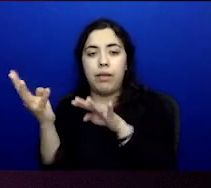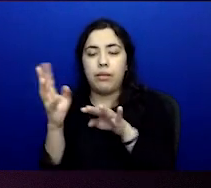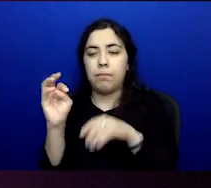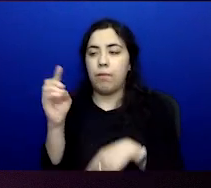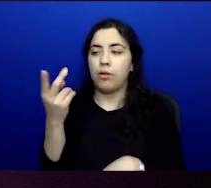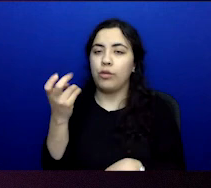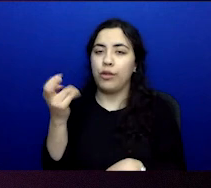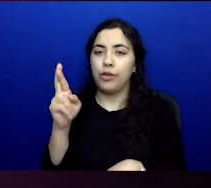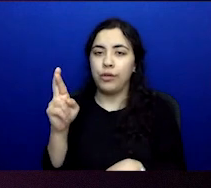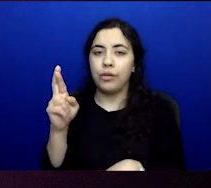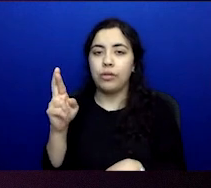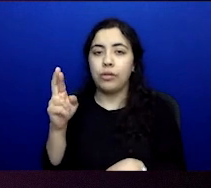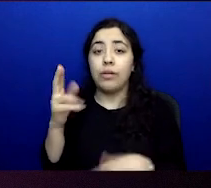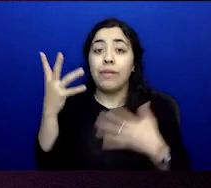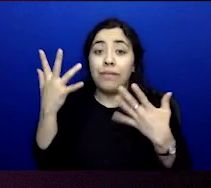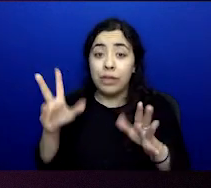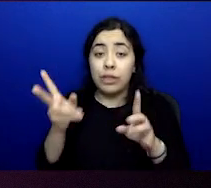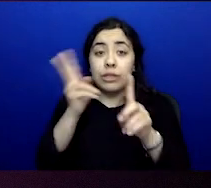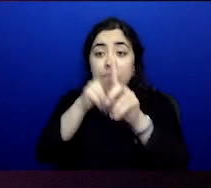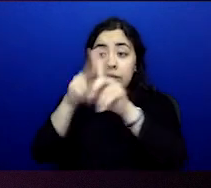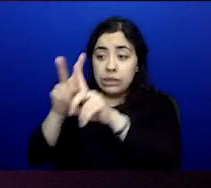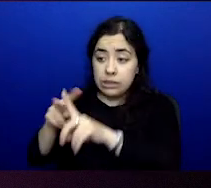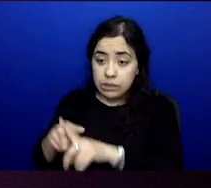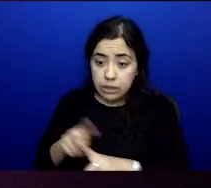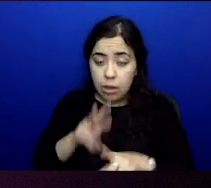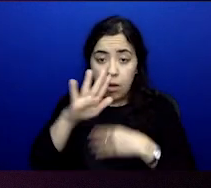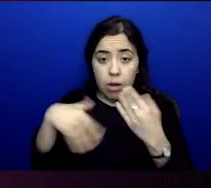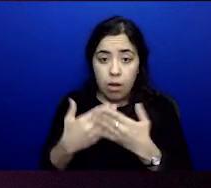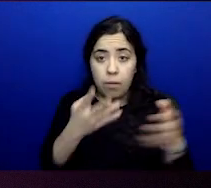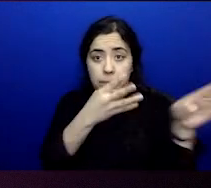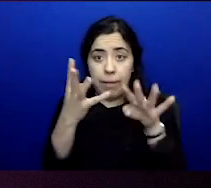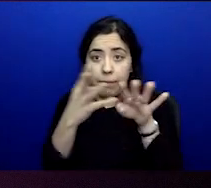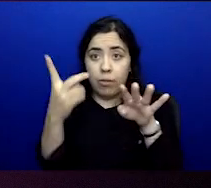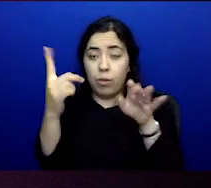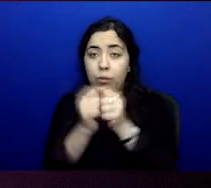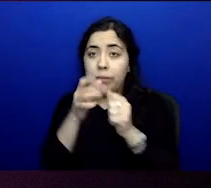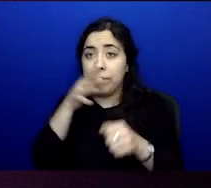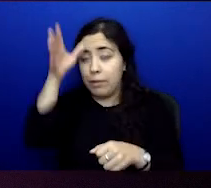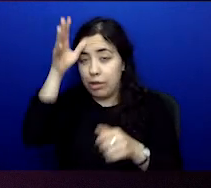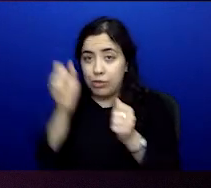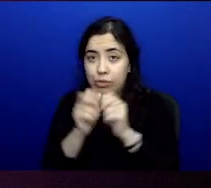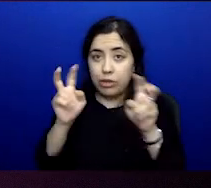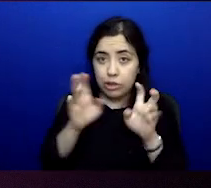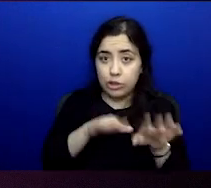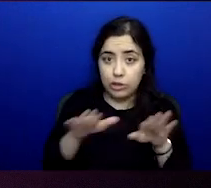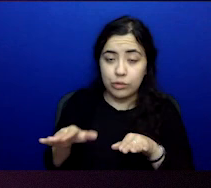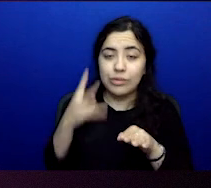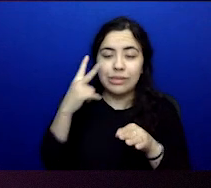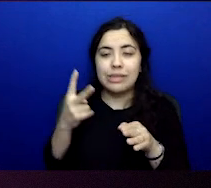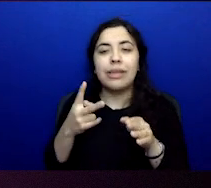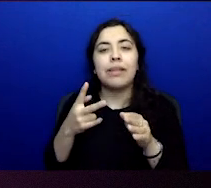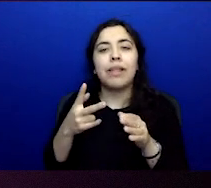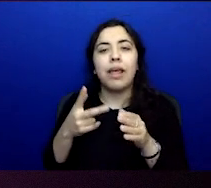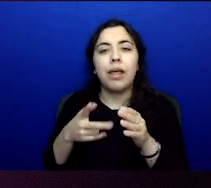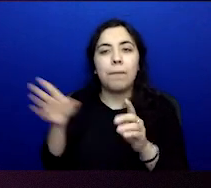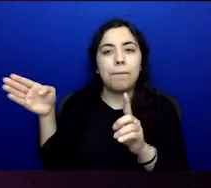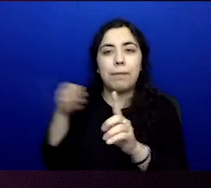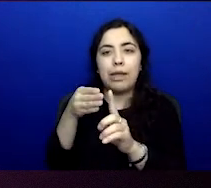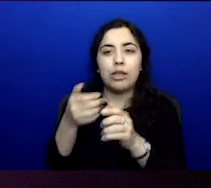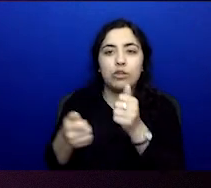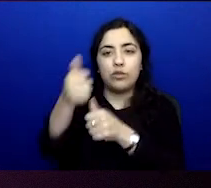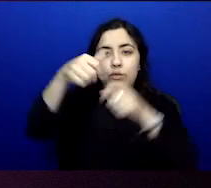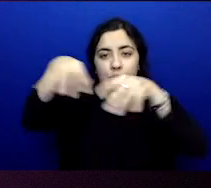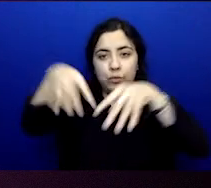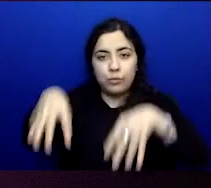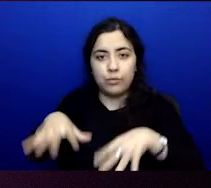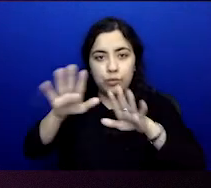finished populating all the parents of this module pipeline into its subsequent level in the main tree children field. And this will continue on for all